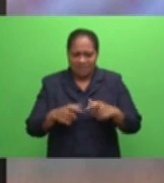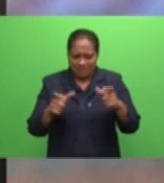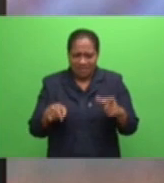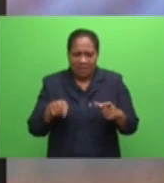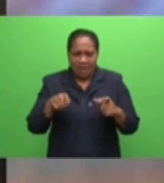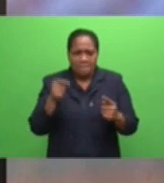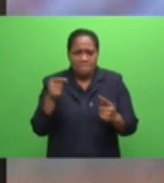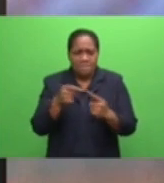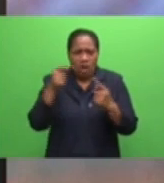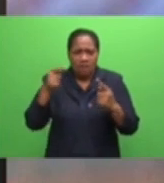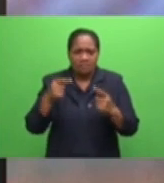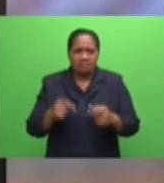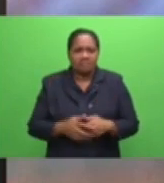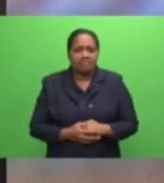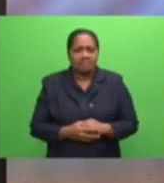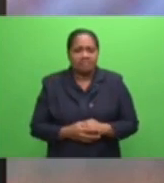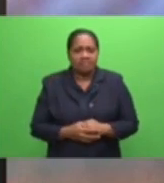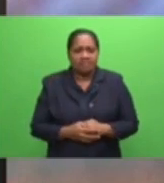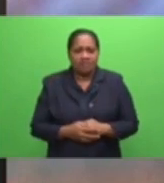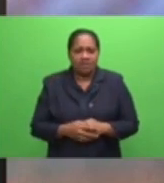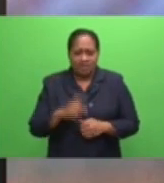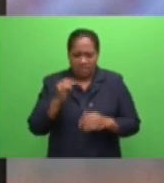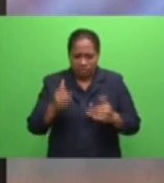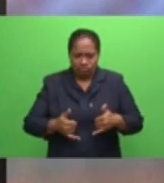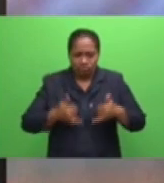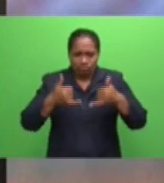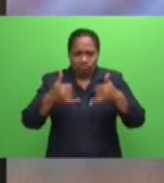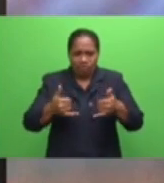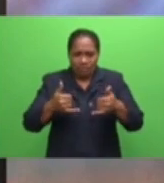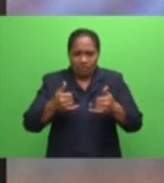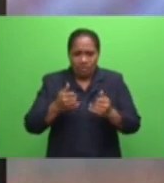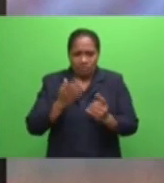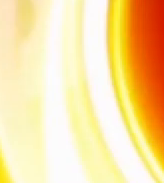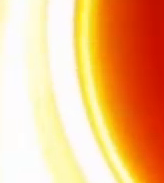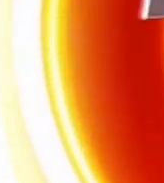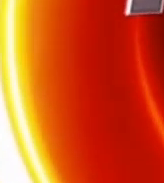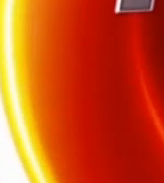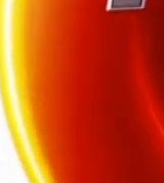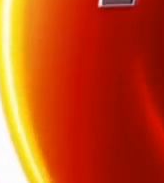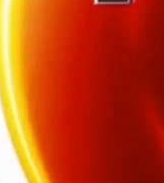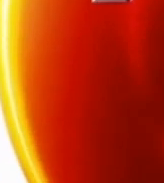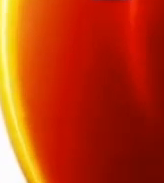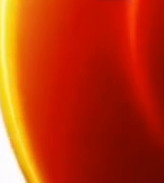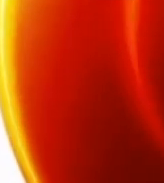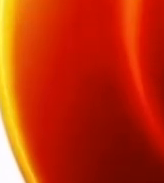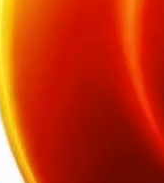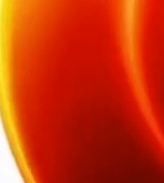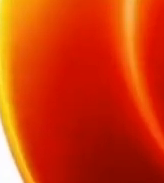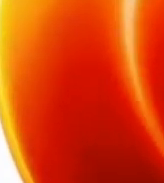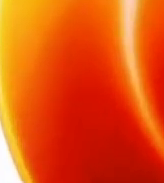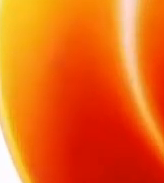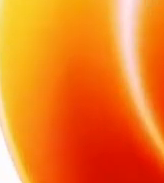their Champions League hopes on track and end Arsenal's recent winning streak.